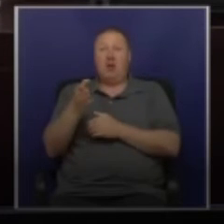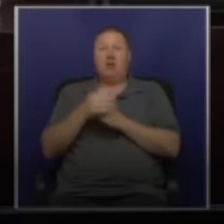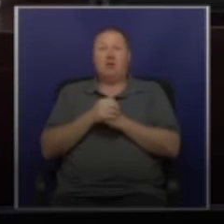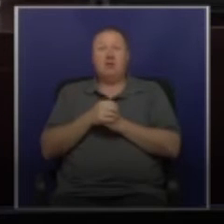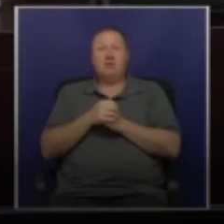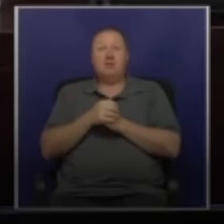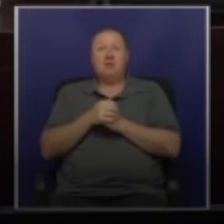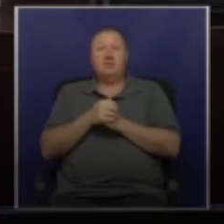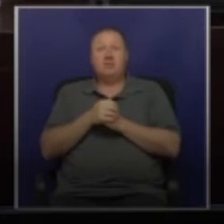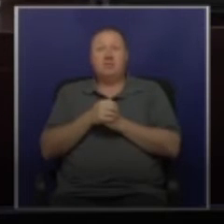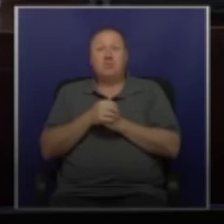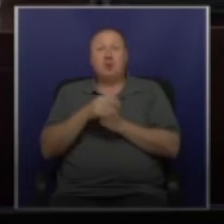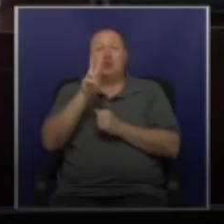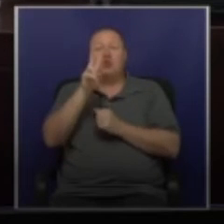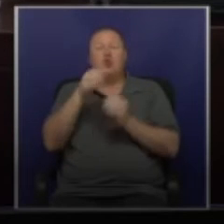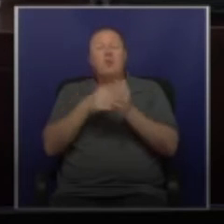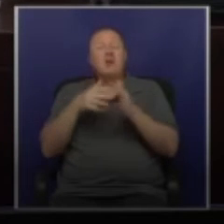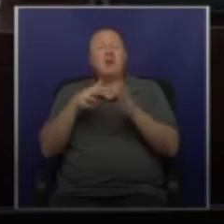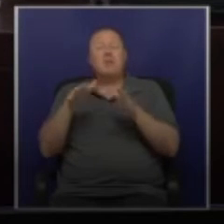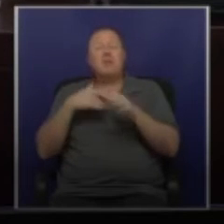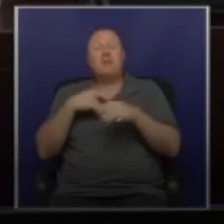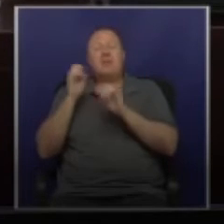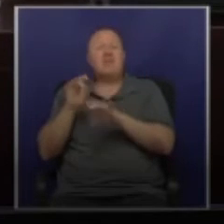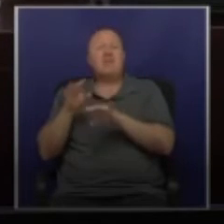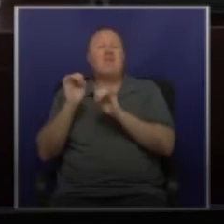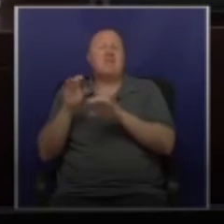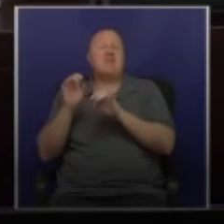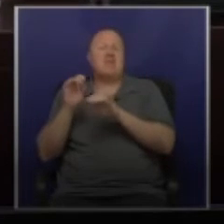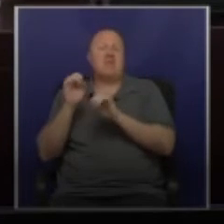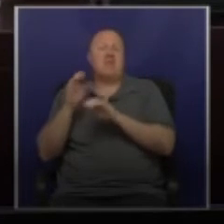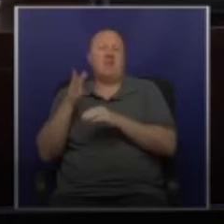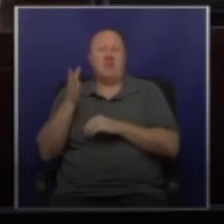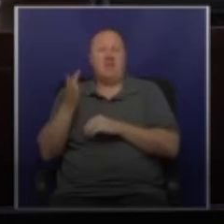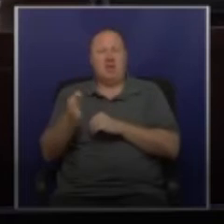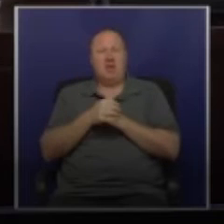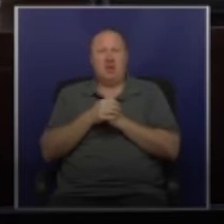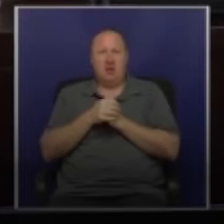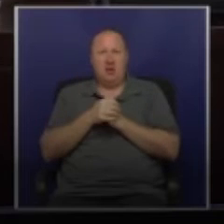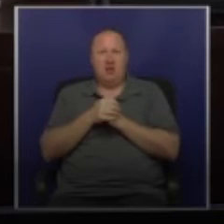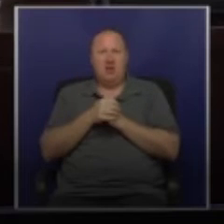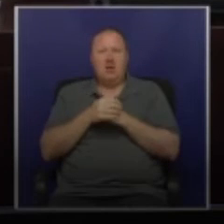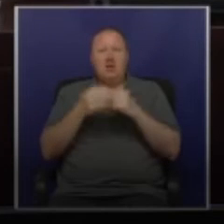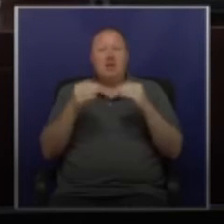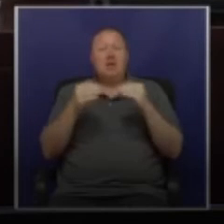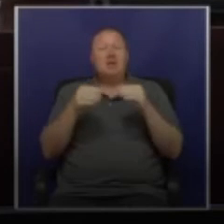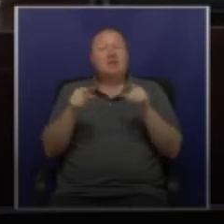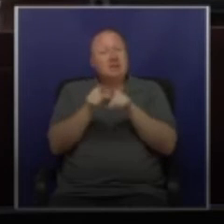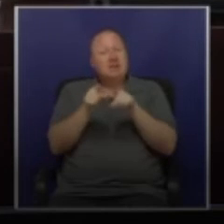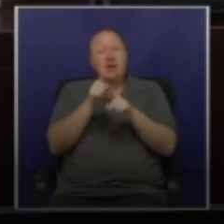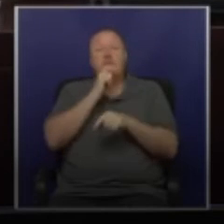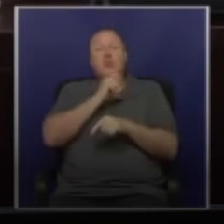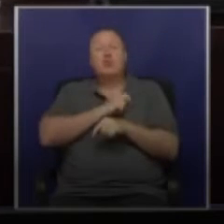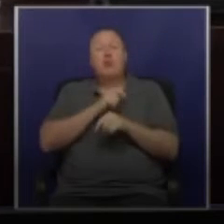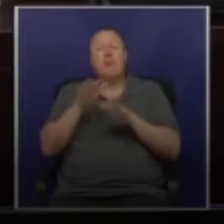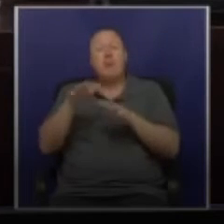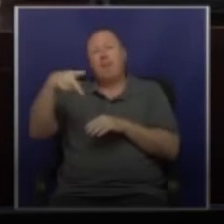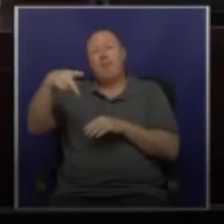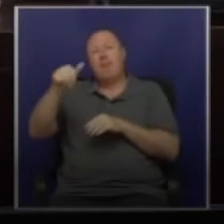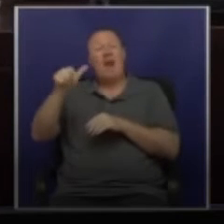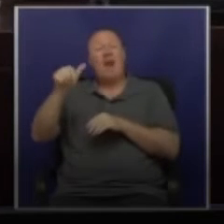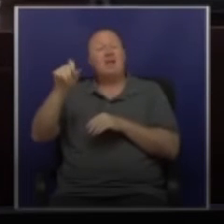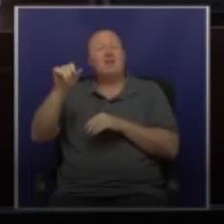memory upon more than 2 million Palestinians. What is equally true is that the people of Palestine are